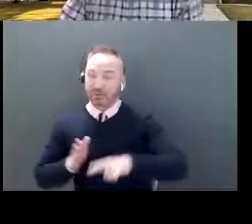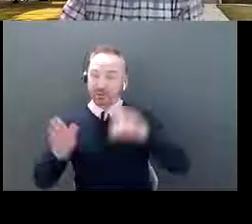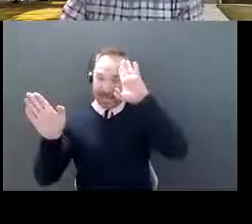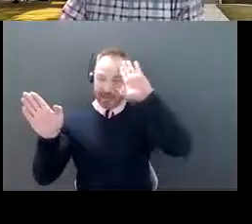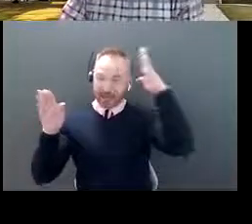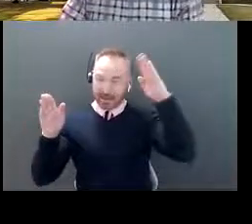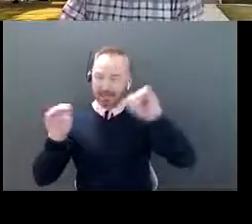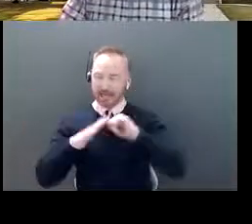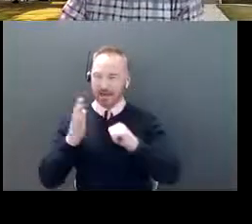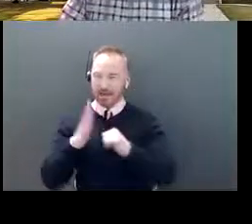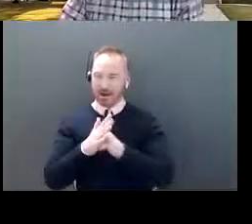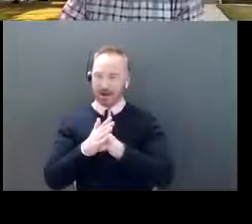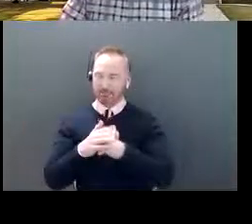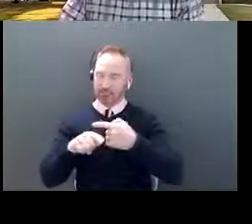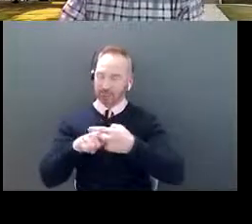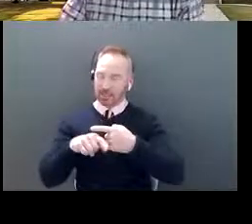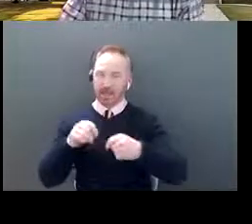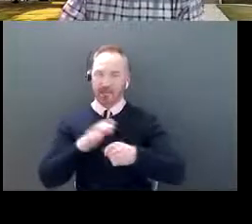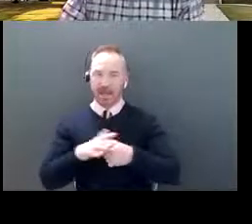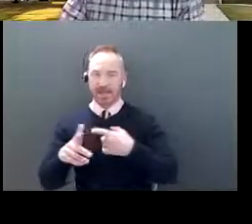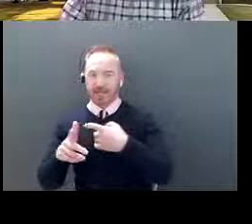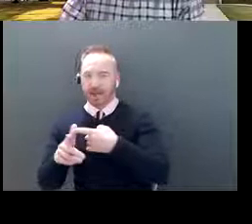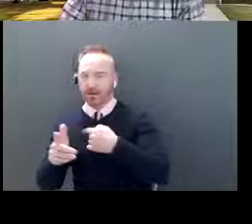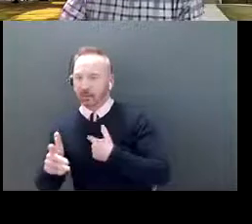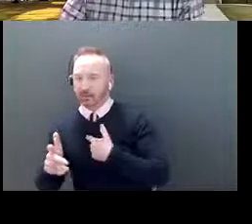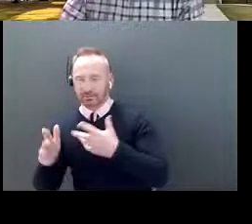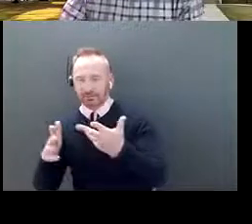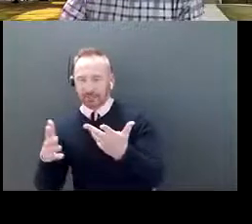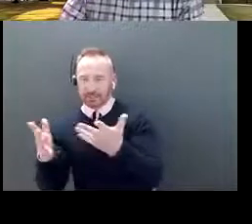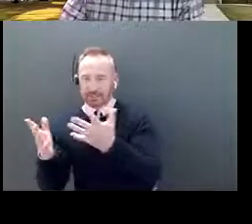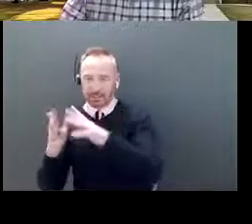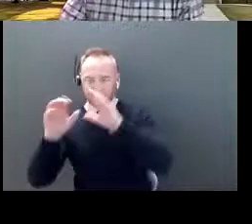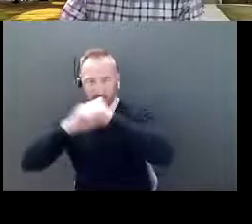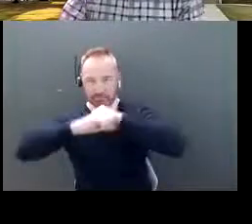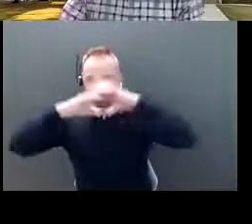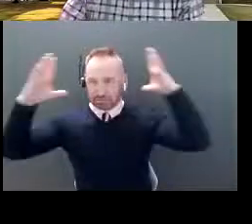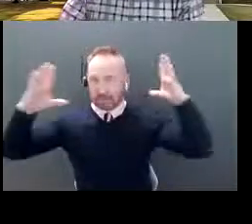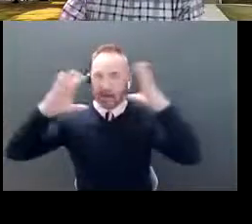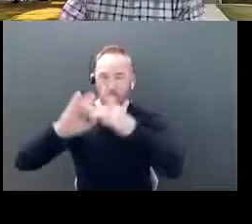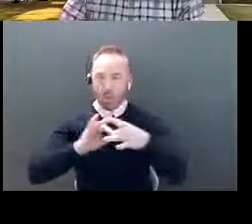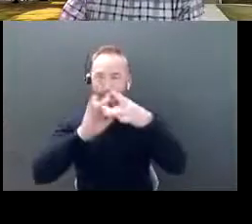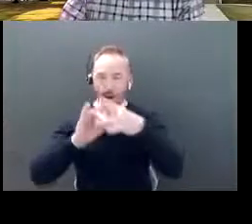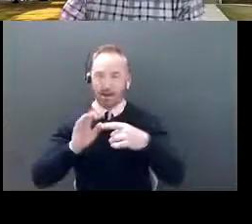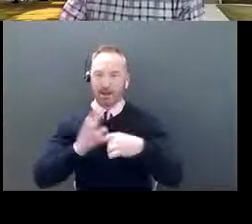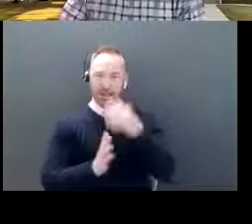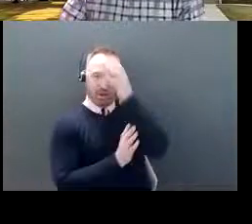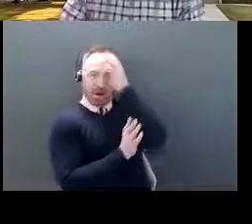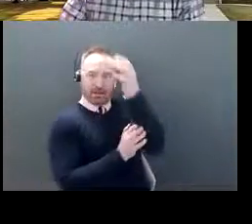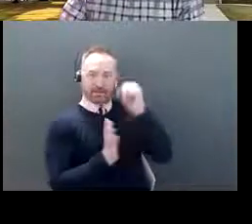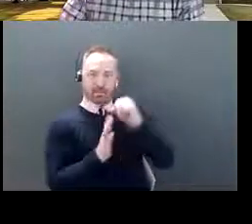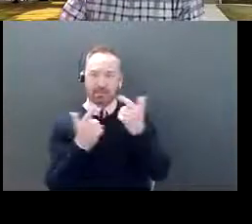terminologies that make it very difficult to have a coherent picture of what's happening to older